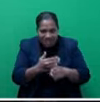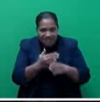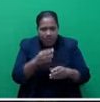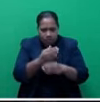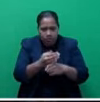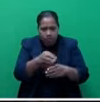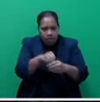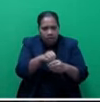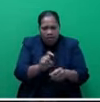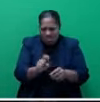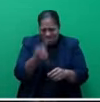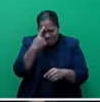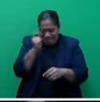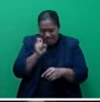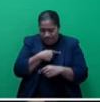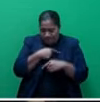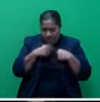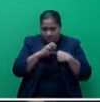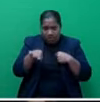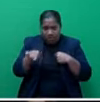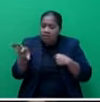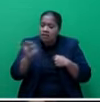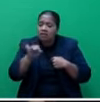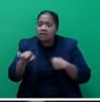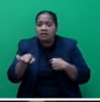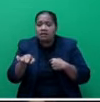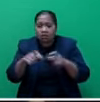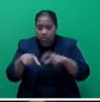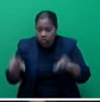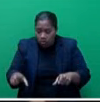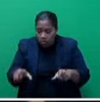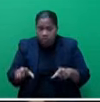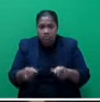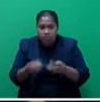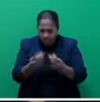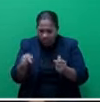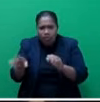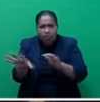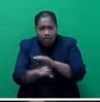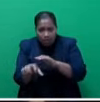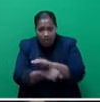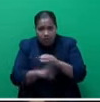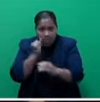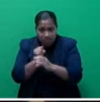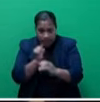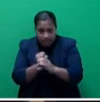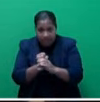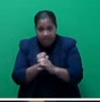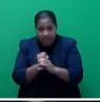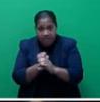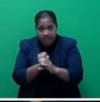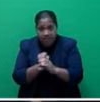getting the courts to deal with corruption cases, you know, expeditiously, you